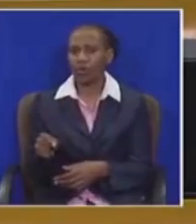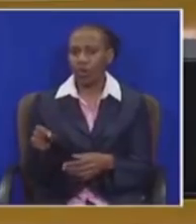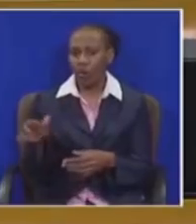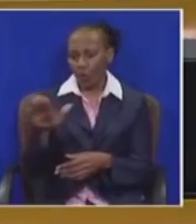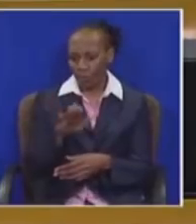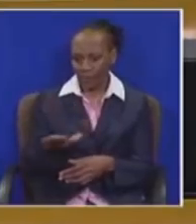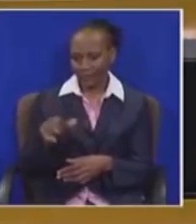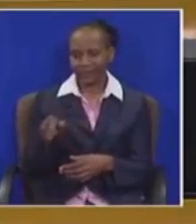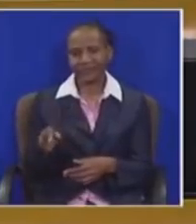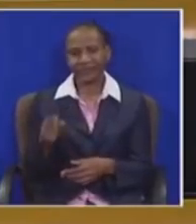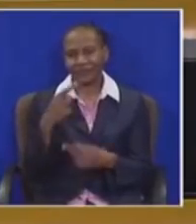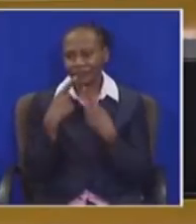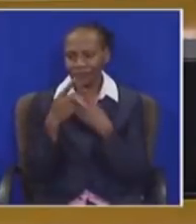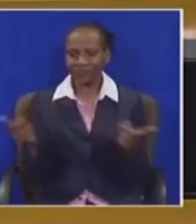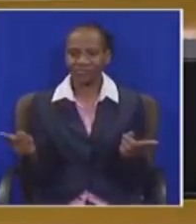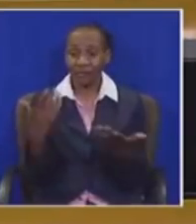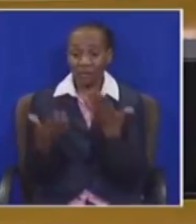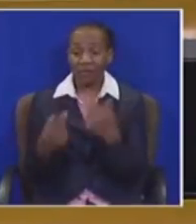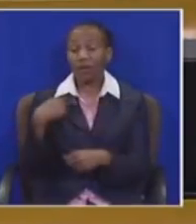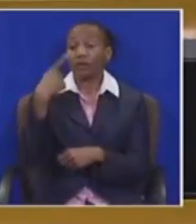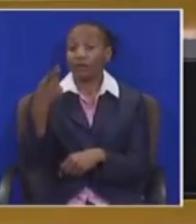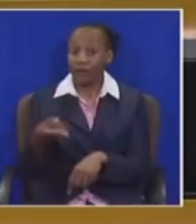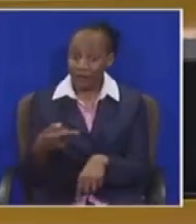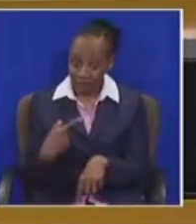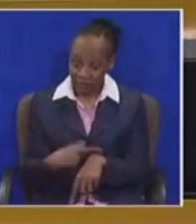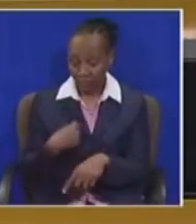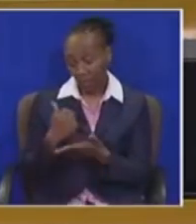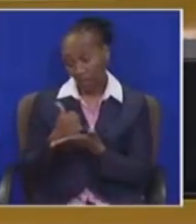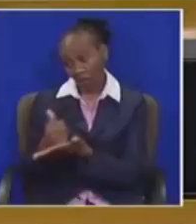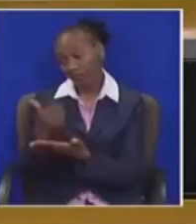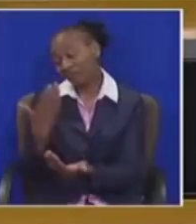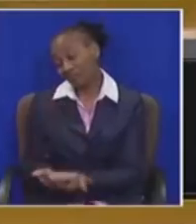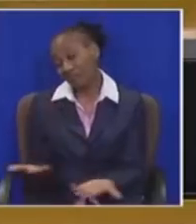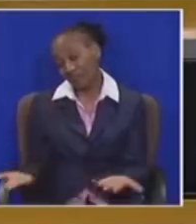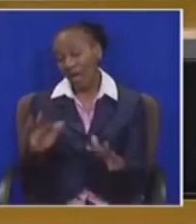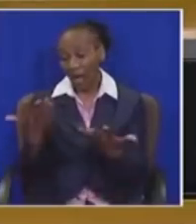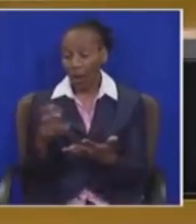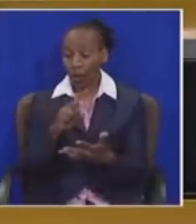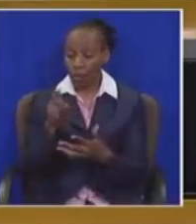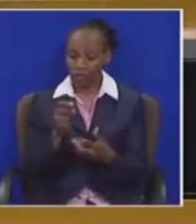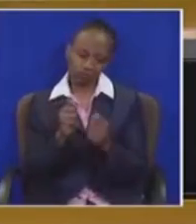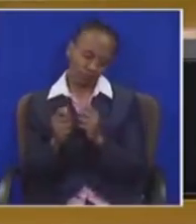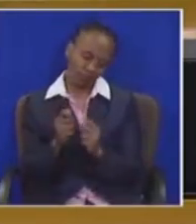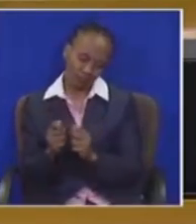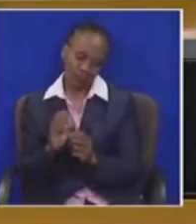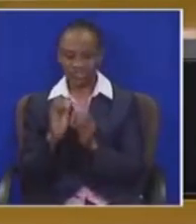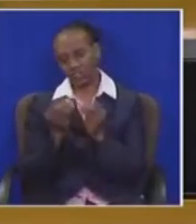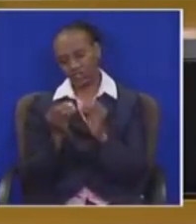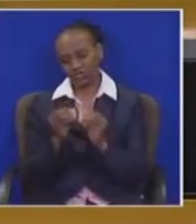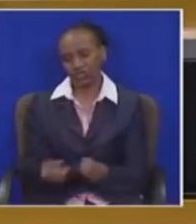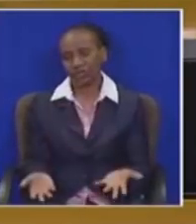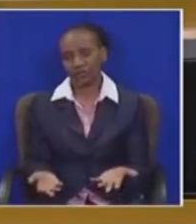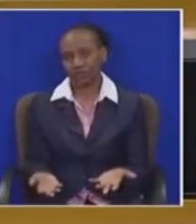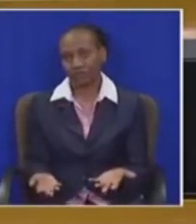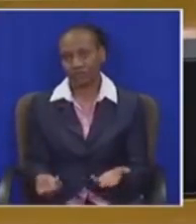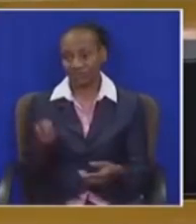maybe next time I'll be of great assistance in helping him how to craft his questions, because that's clearly